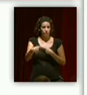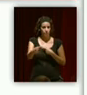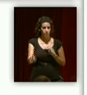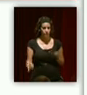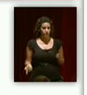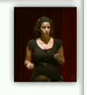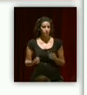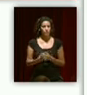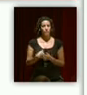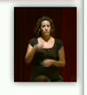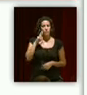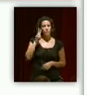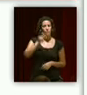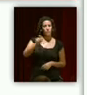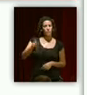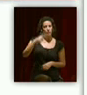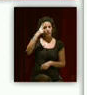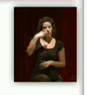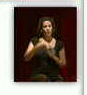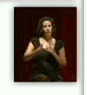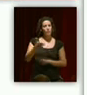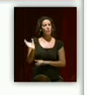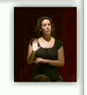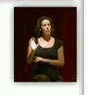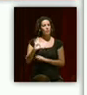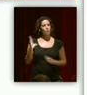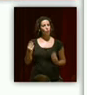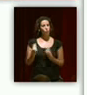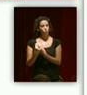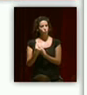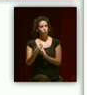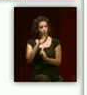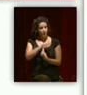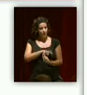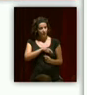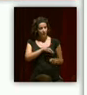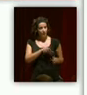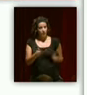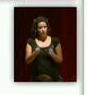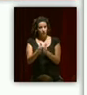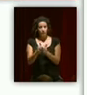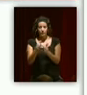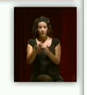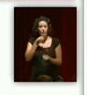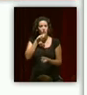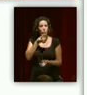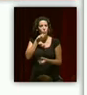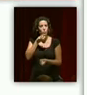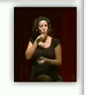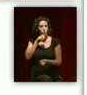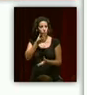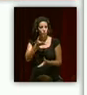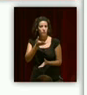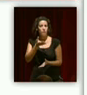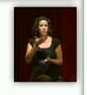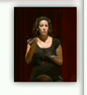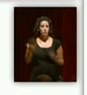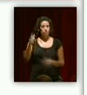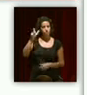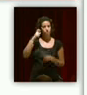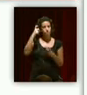his daily experience. He saw that blind people went to the movies with